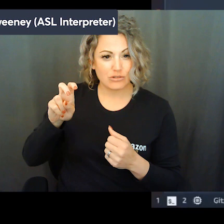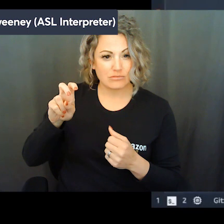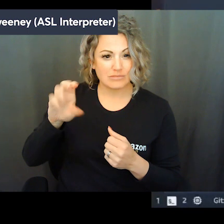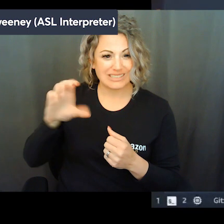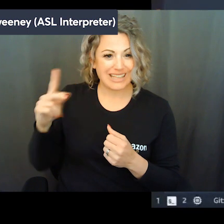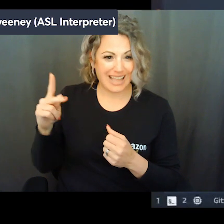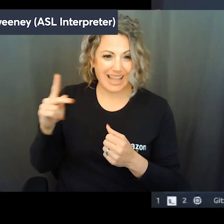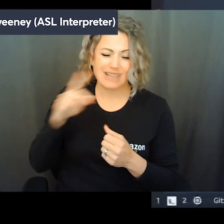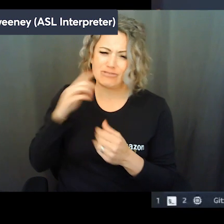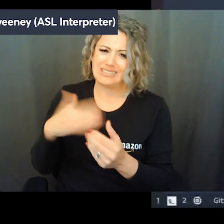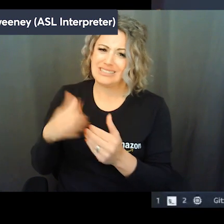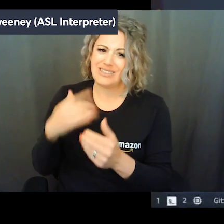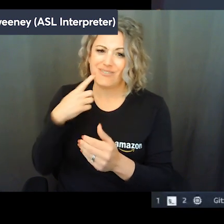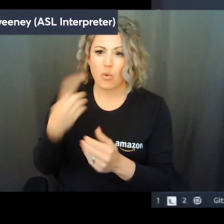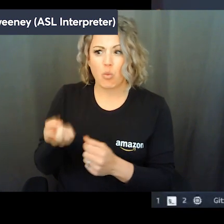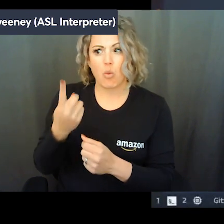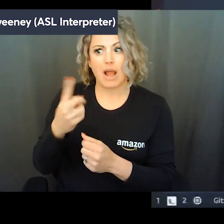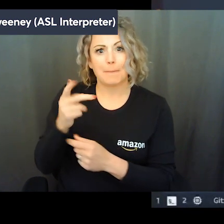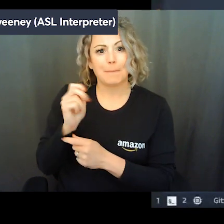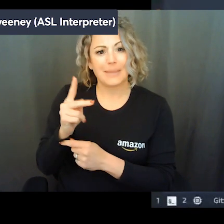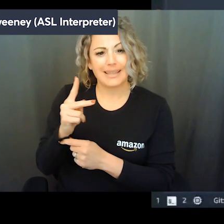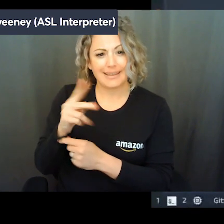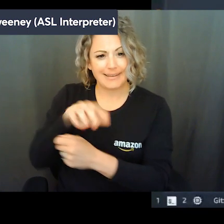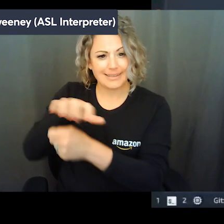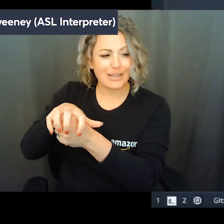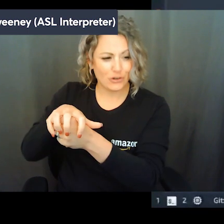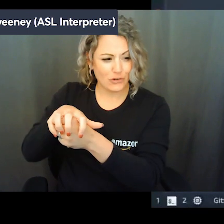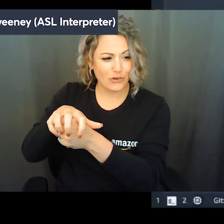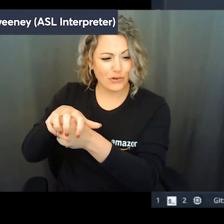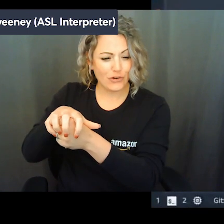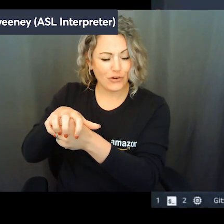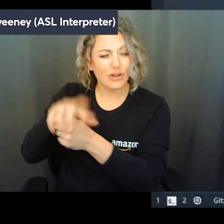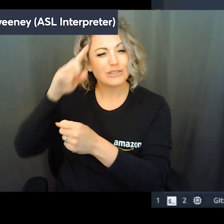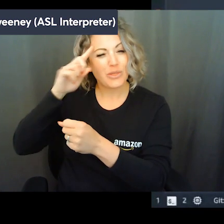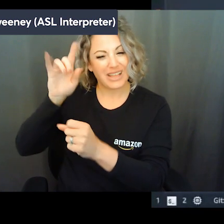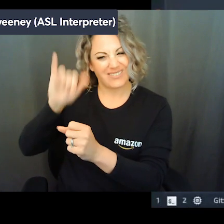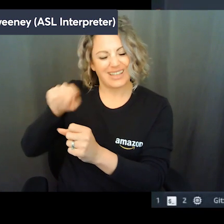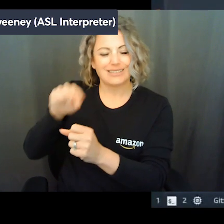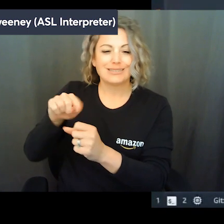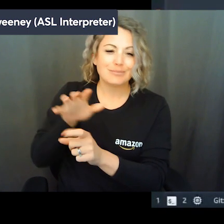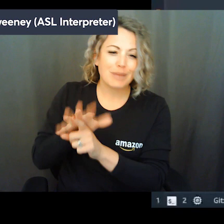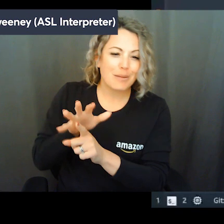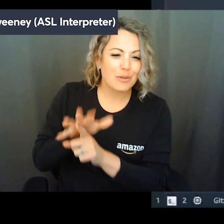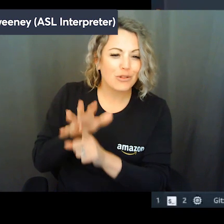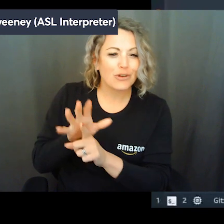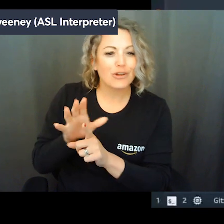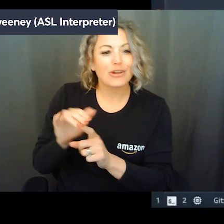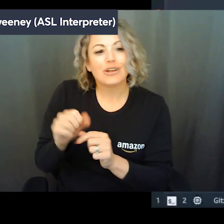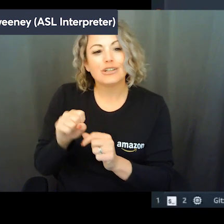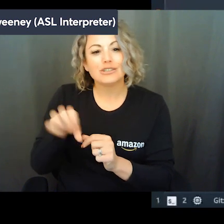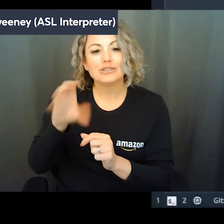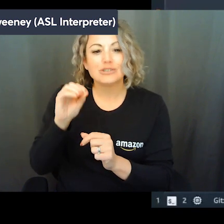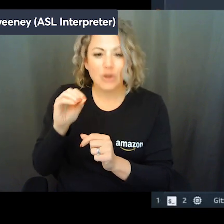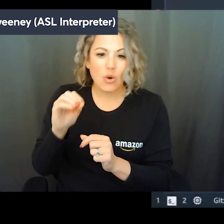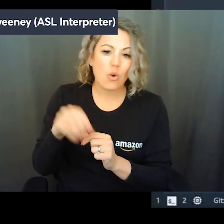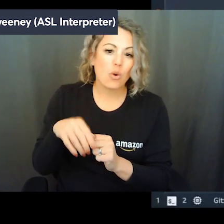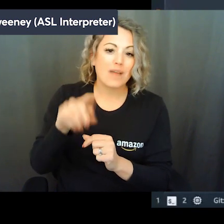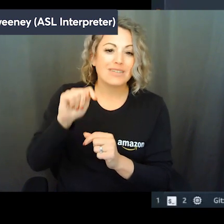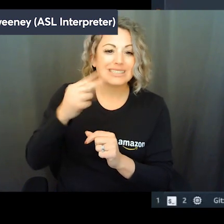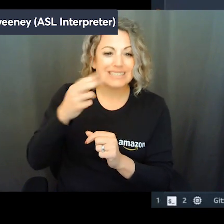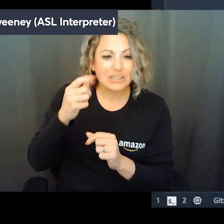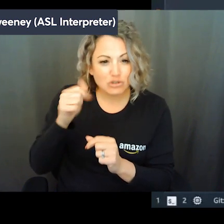with 1P containers that we support, as Rishabh said. So think of these as your popular frameworks. For example, if you have scikit-learn,